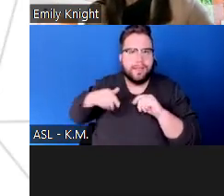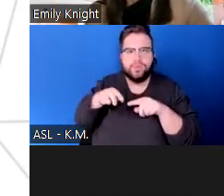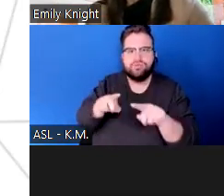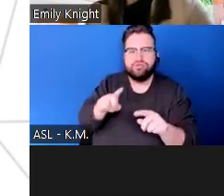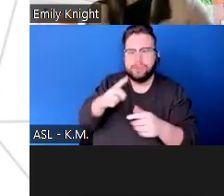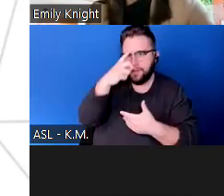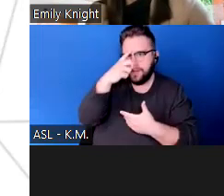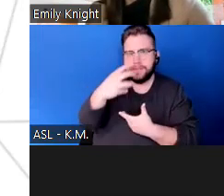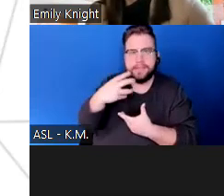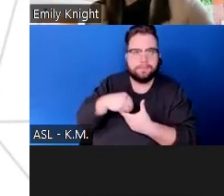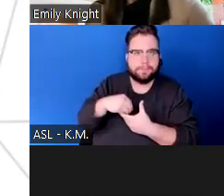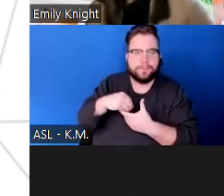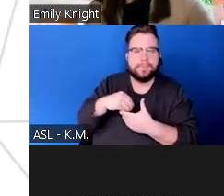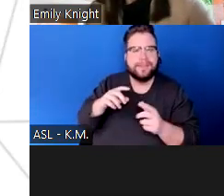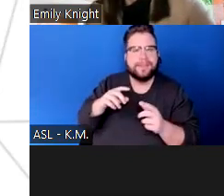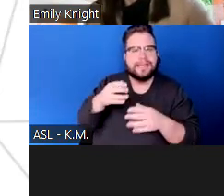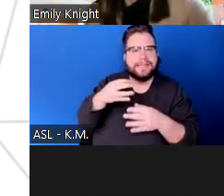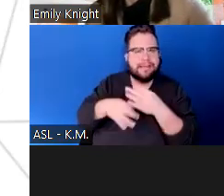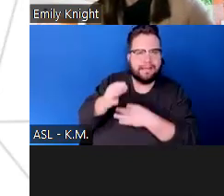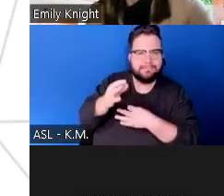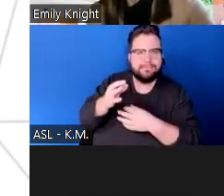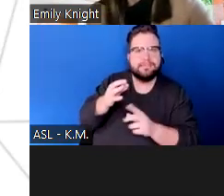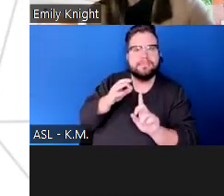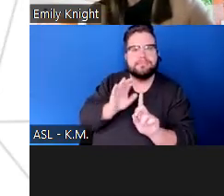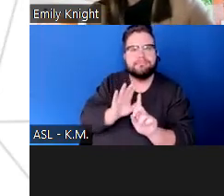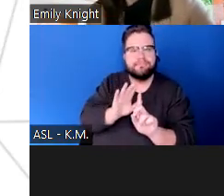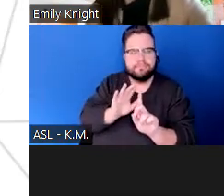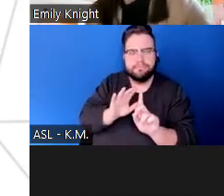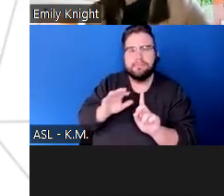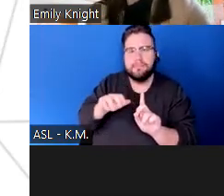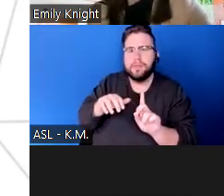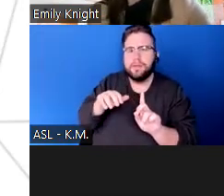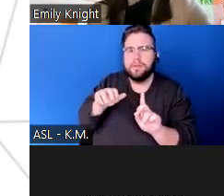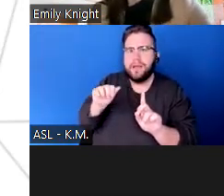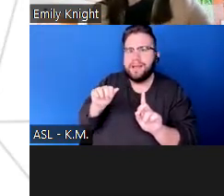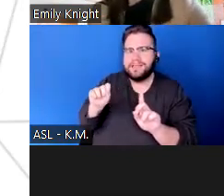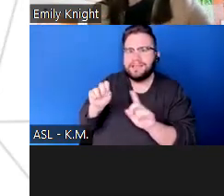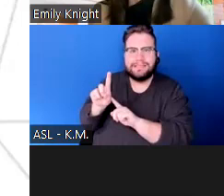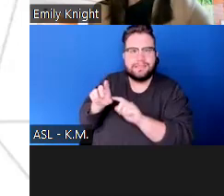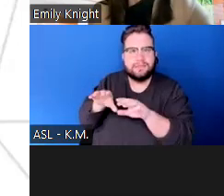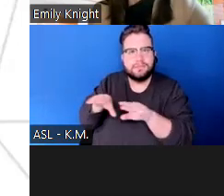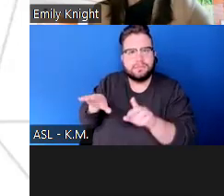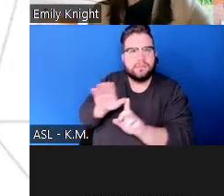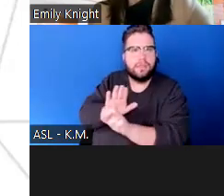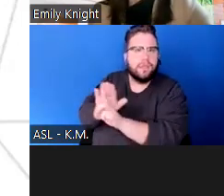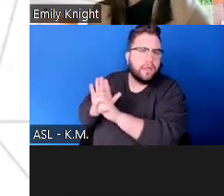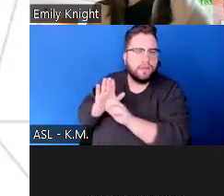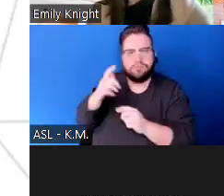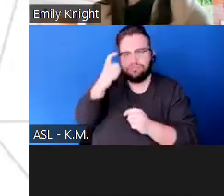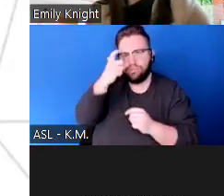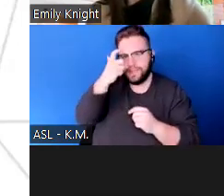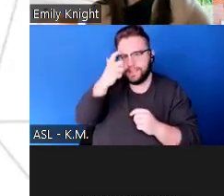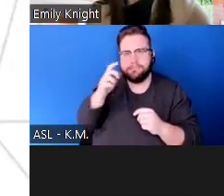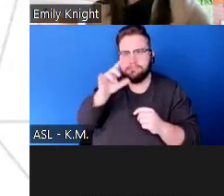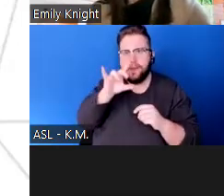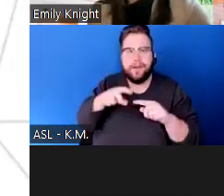the brain response almost looks opposite to that of the typically developing group. And so this tells us very clearly that